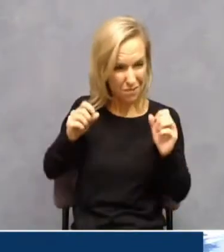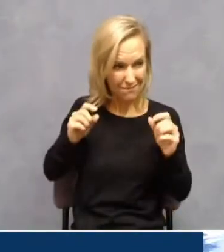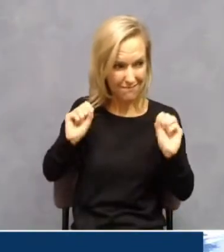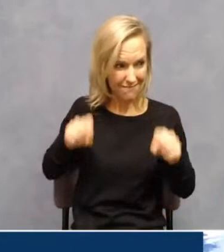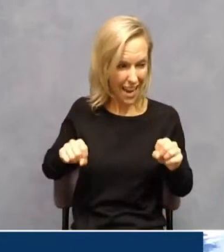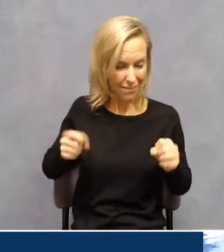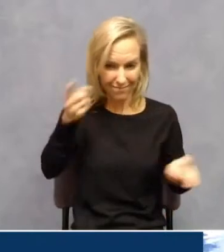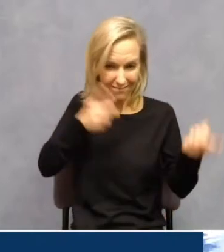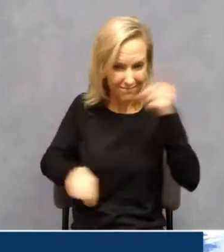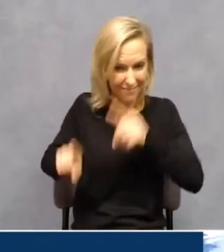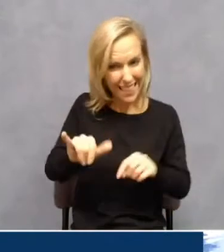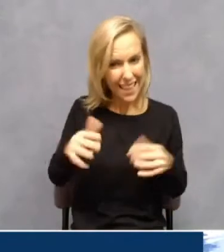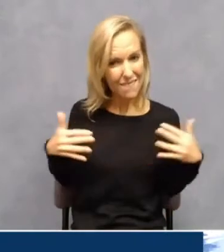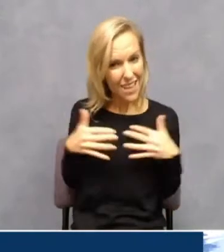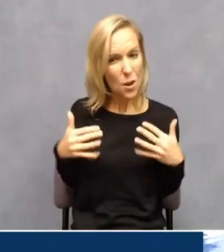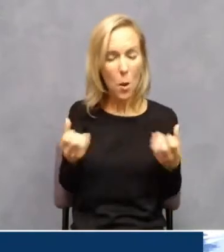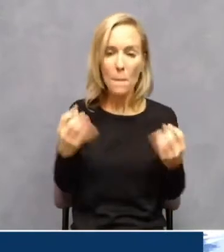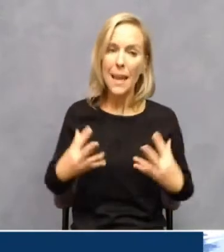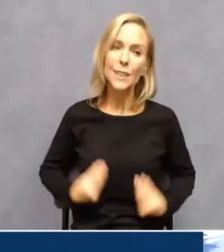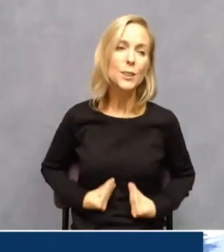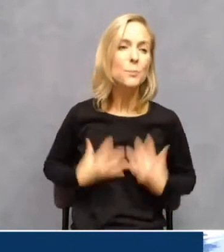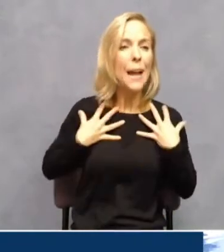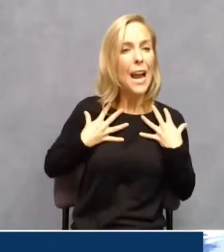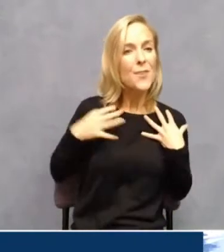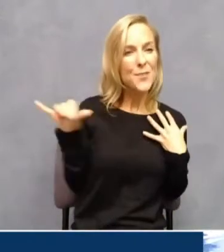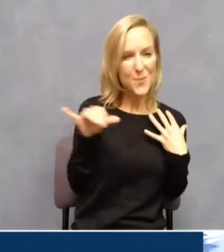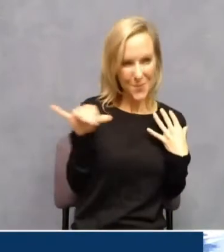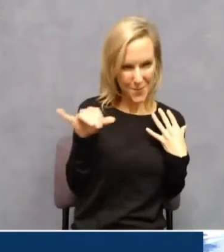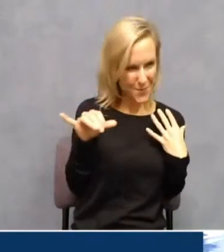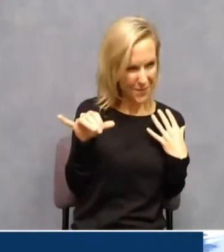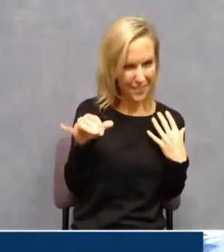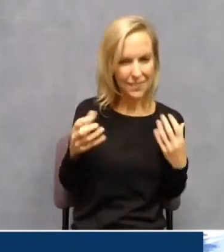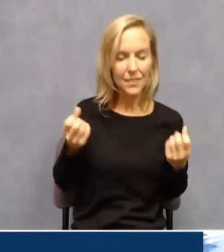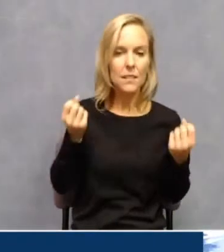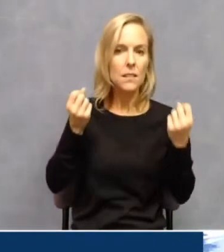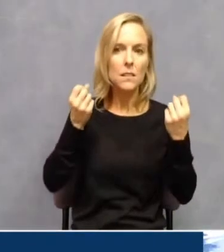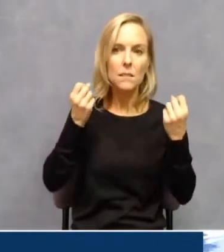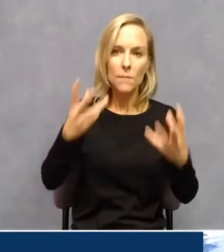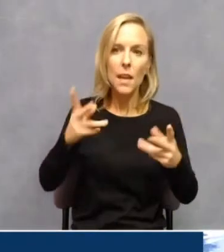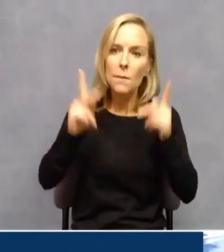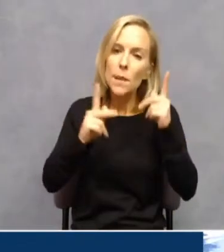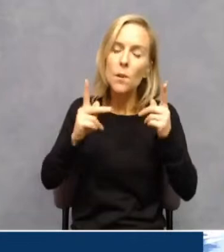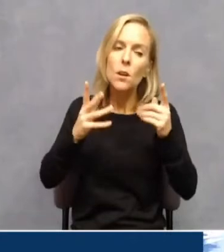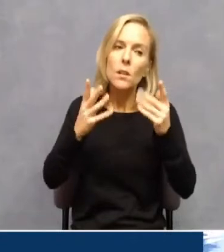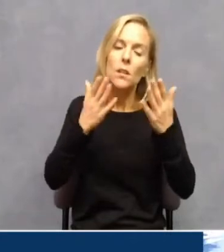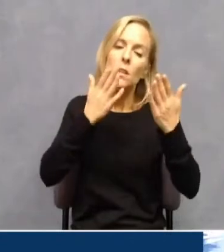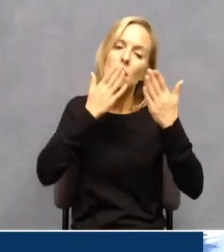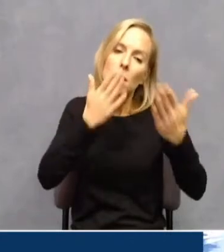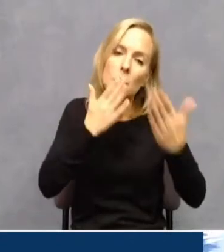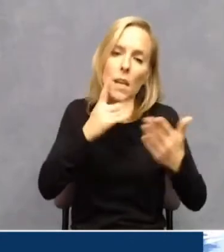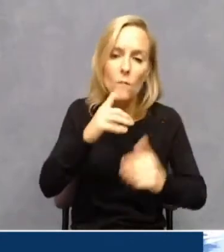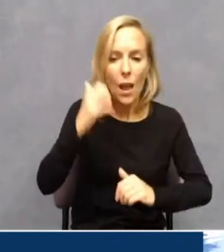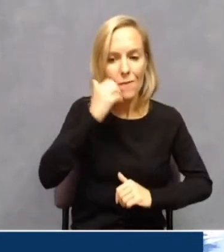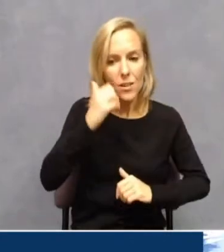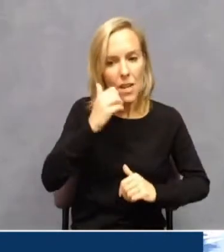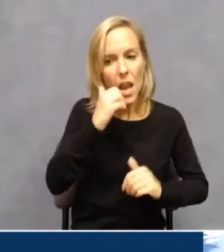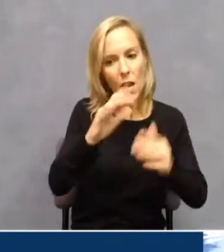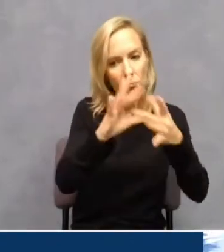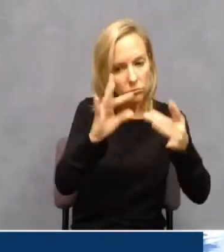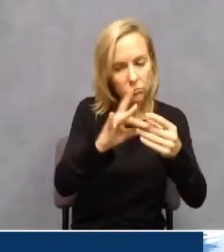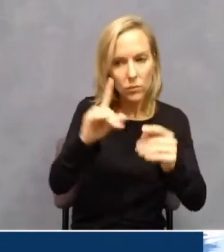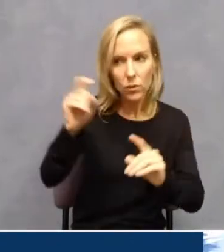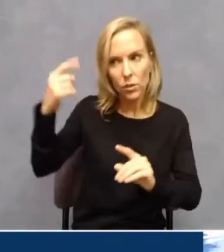lot of inspiring things, though. Lots and lots of people expressing gratitude for these daily briefings, for the governor, for the lieutenant